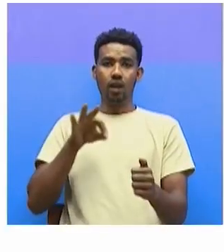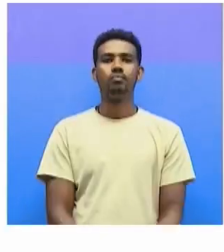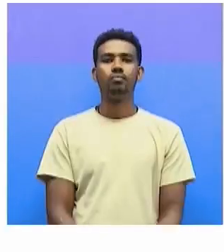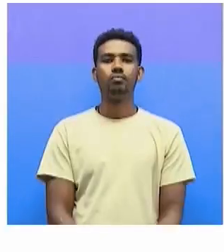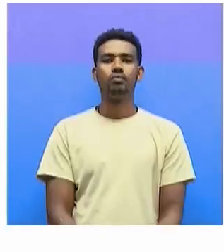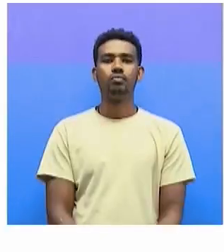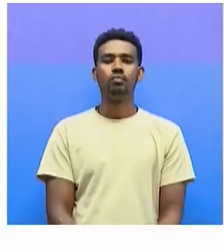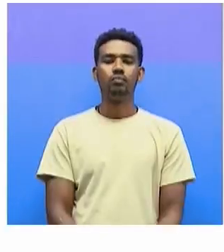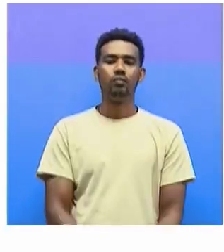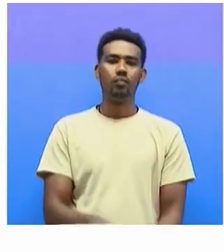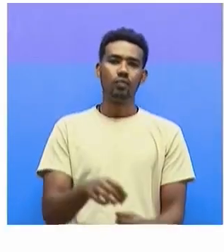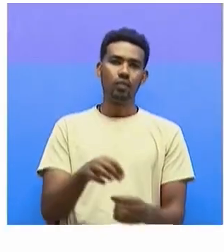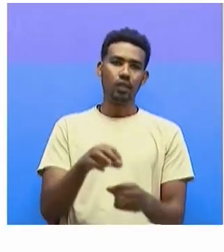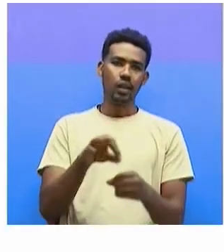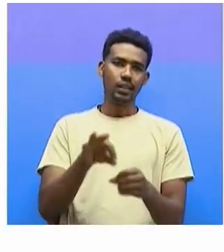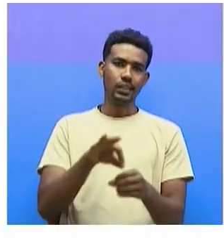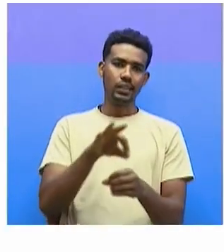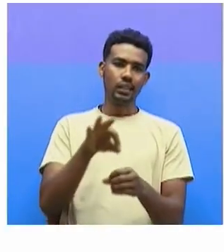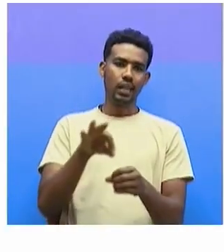tea